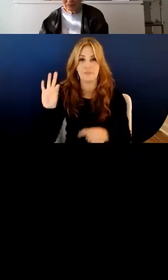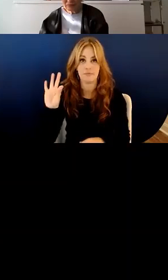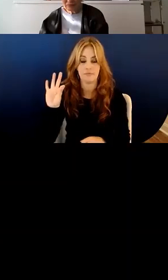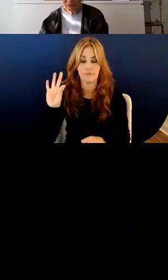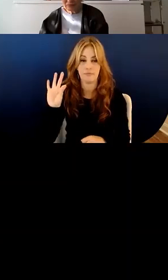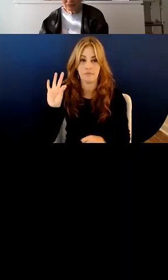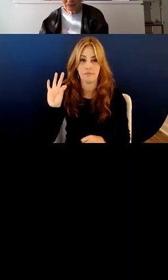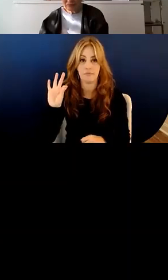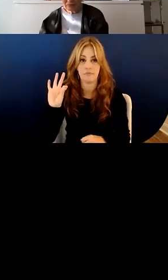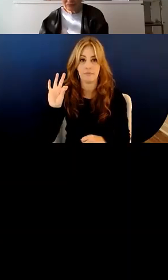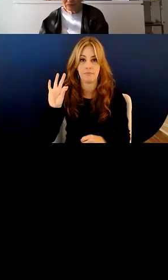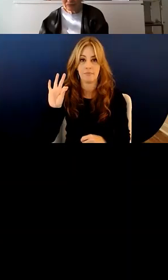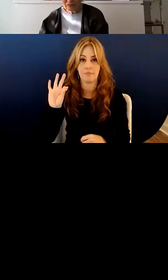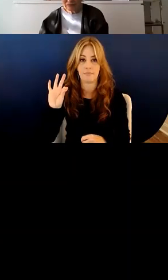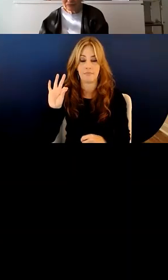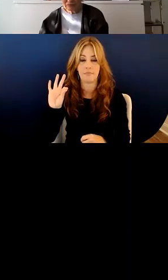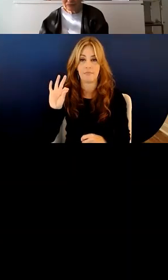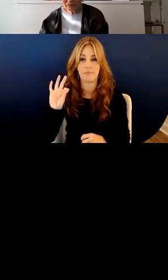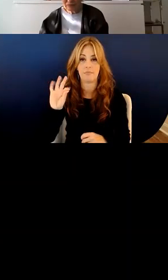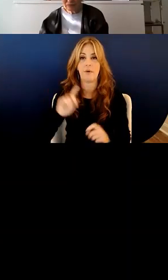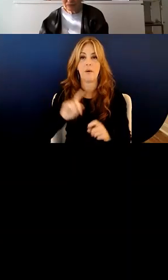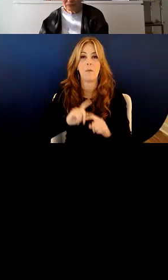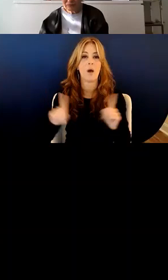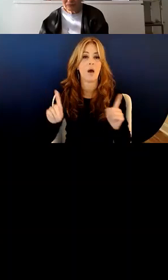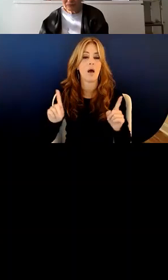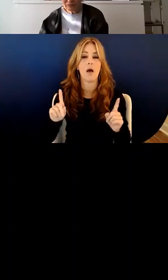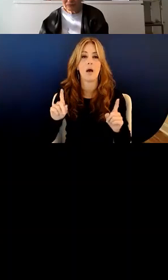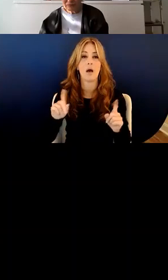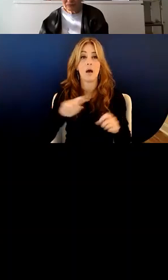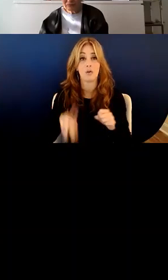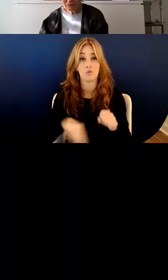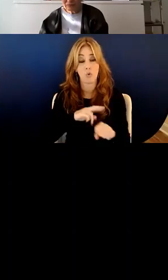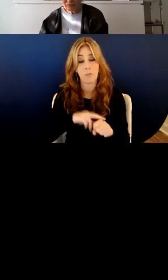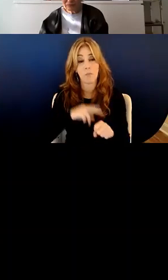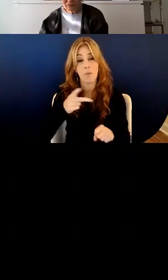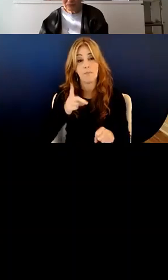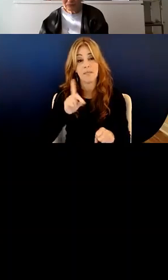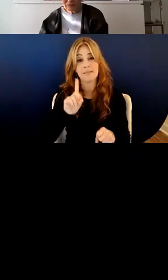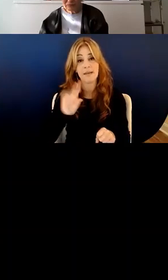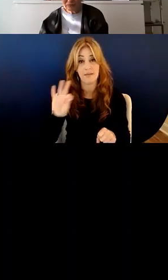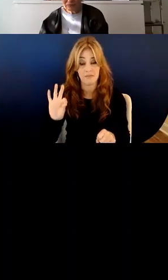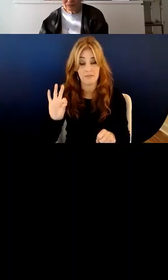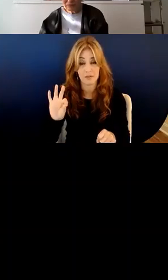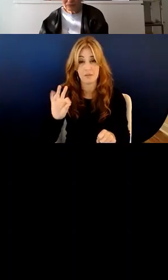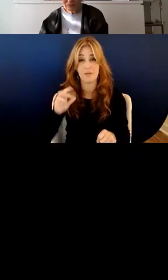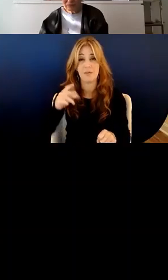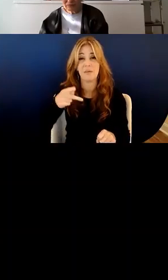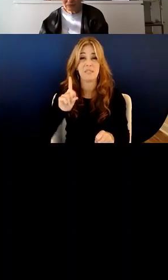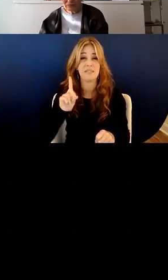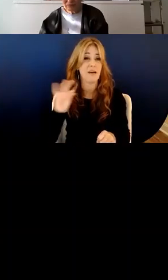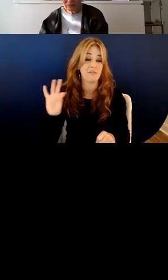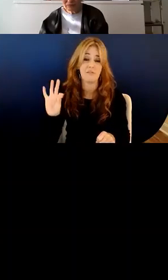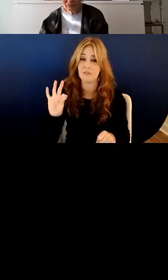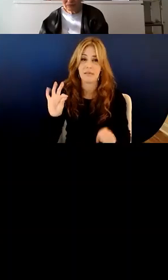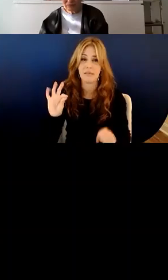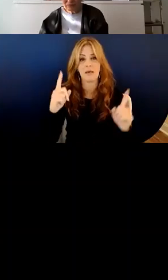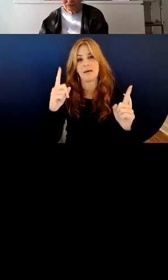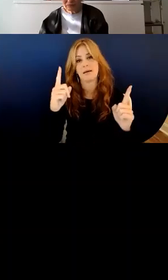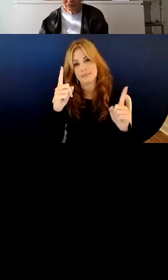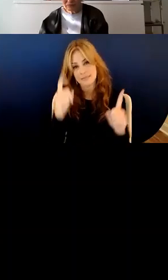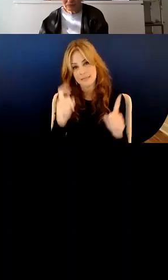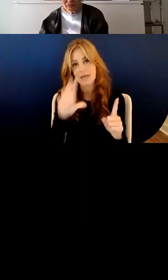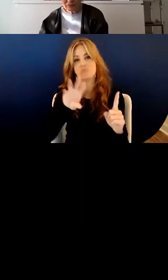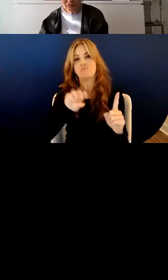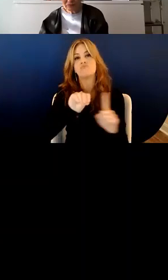if you were to take do a normal PDF of this poster, a PDF is simply a snapshot of